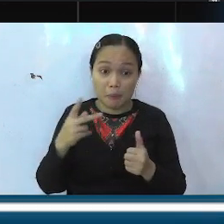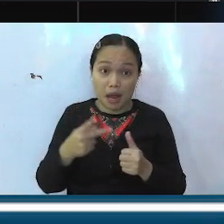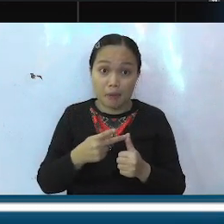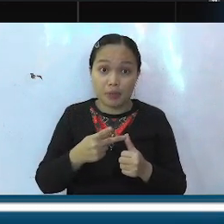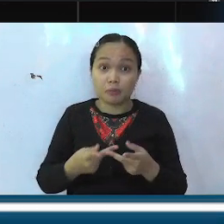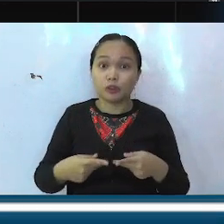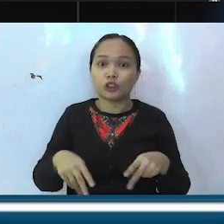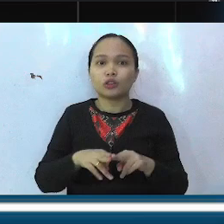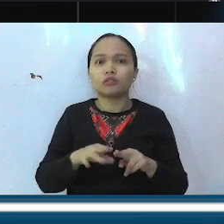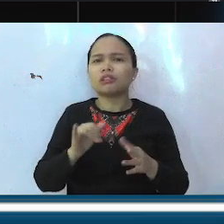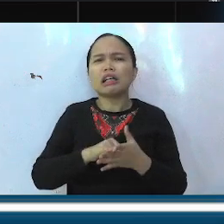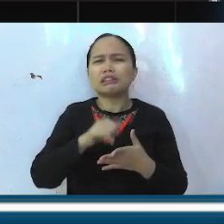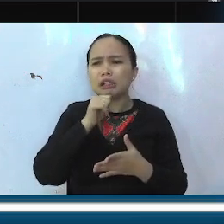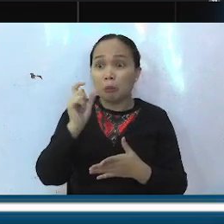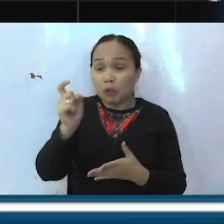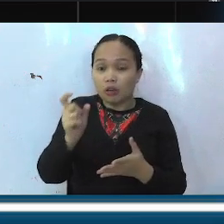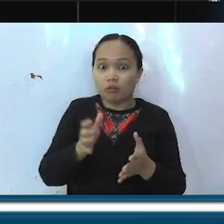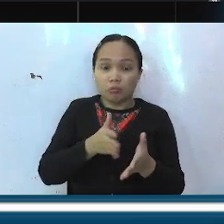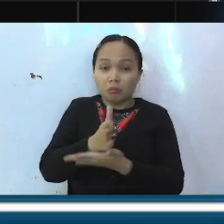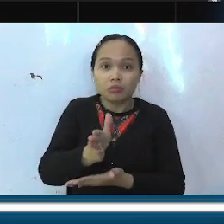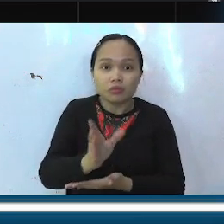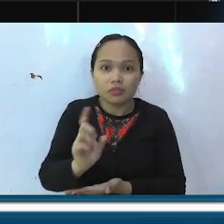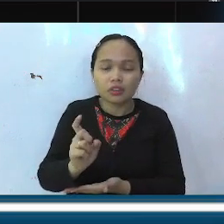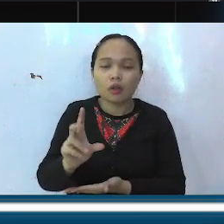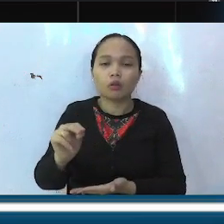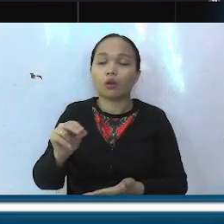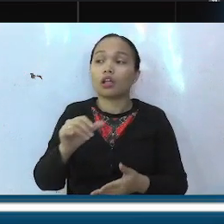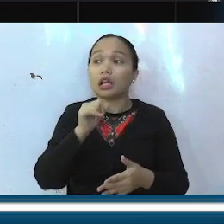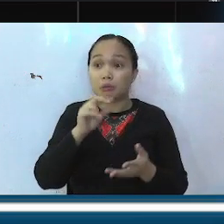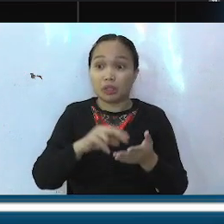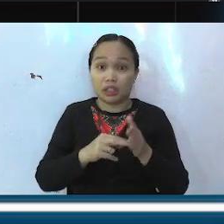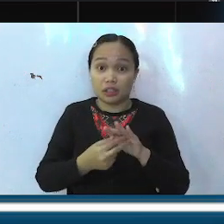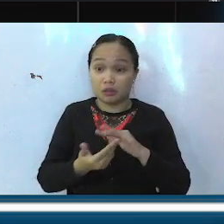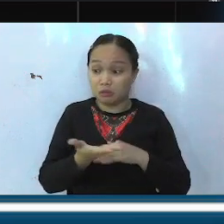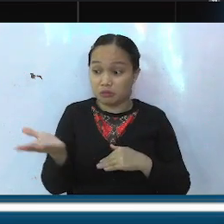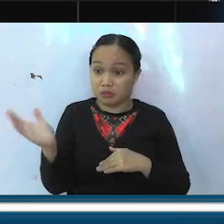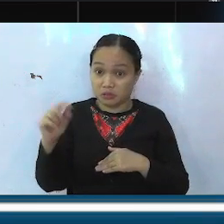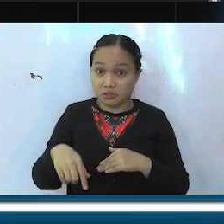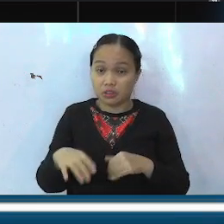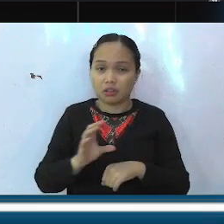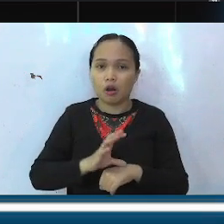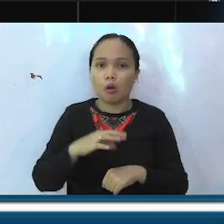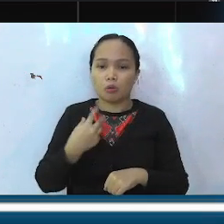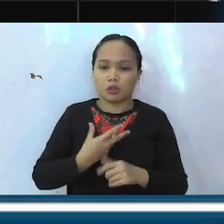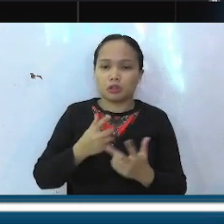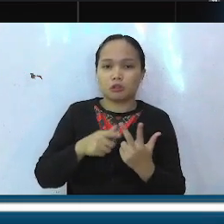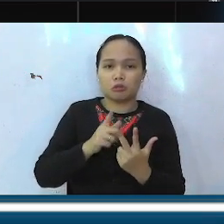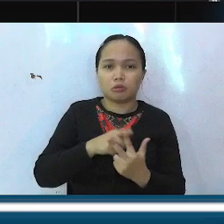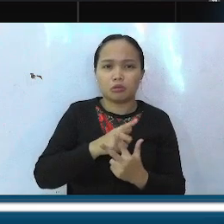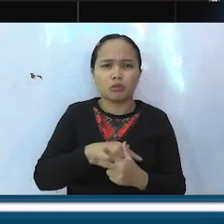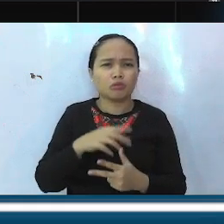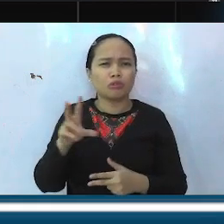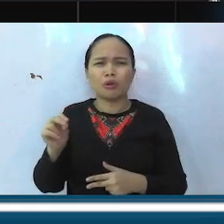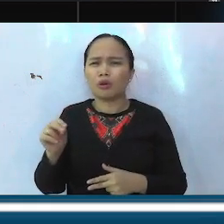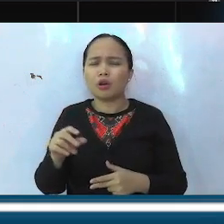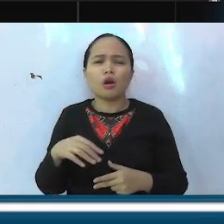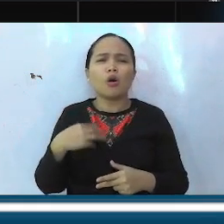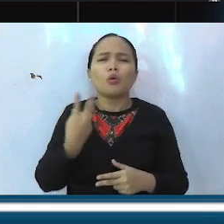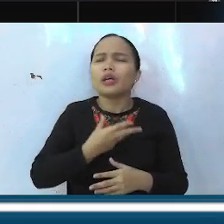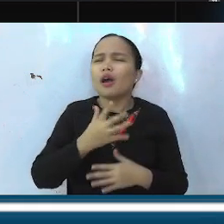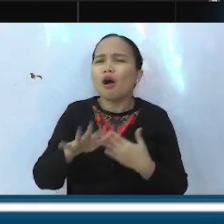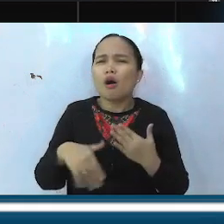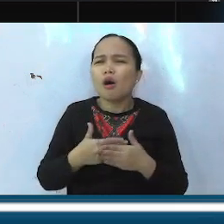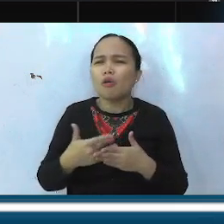hindi automatic yan. Hindi porket nandito na tayo ngayon, nandito kami tatlo, automatic na hindi kami. No, masasidetrack tayo